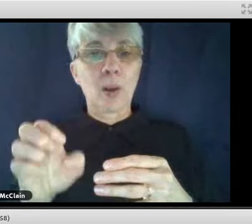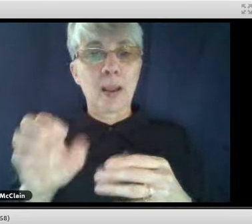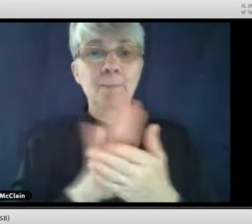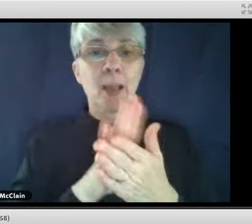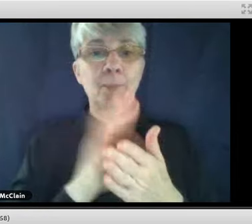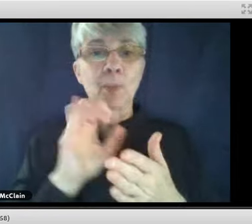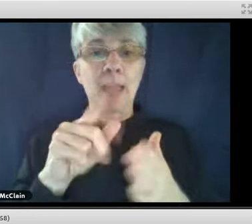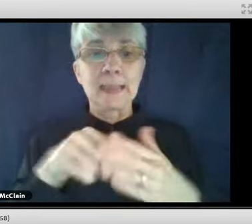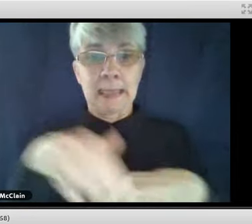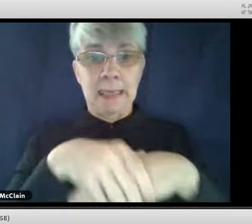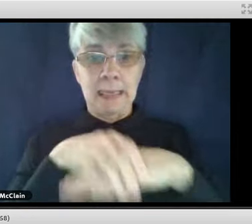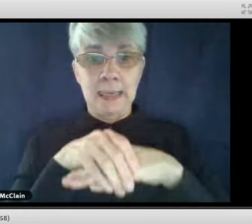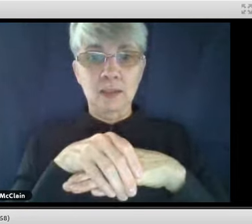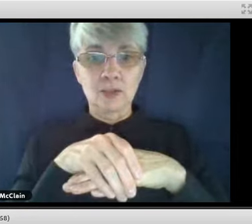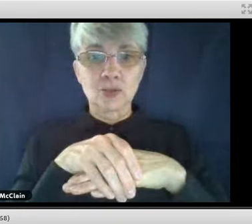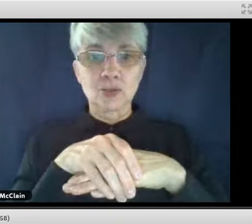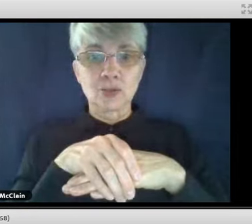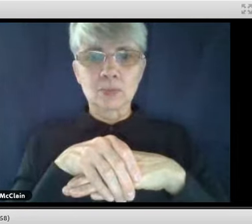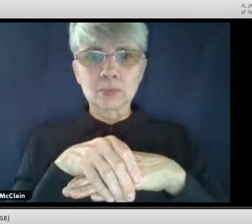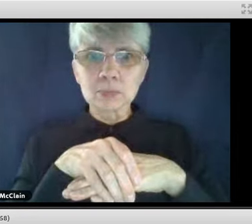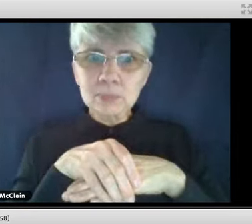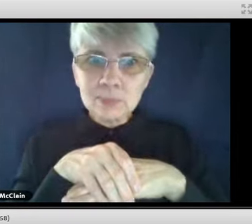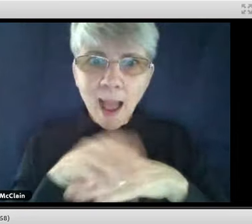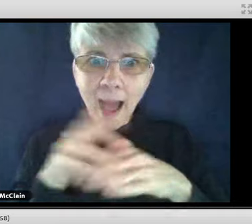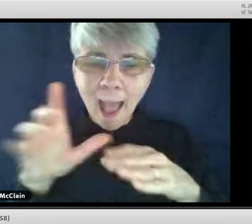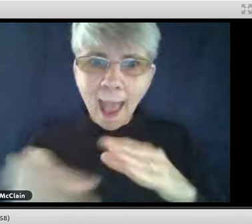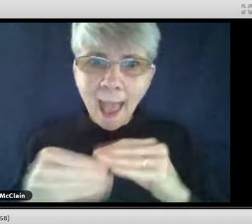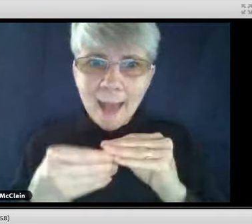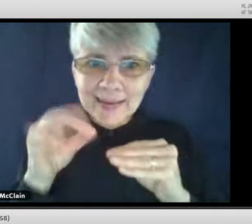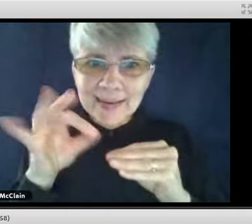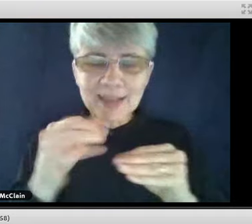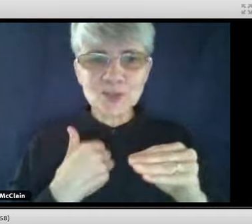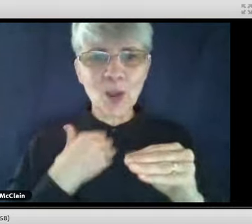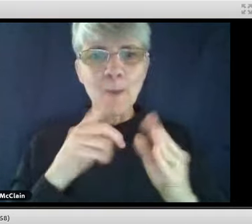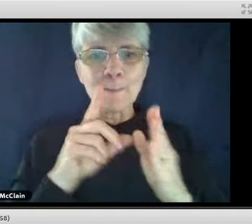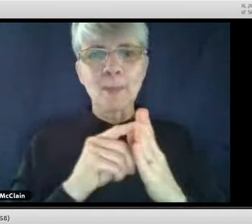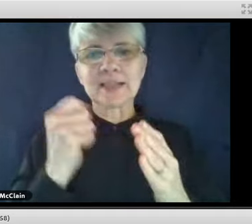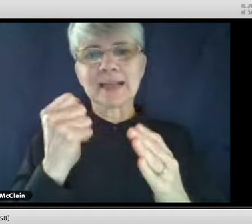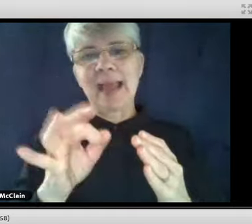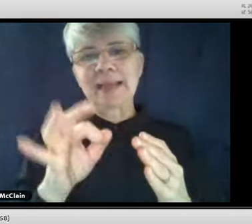English. Whoops, I added a 9 here. Sorry, published in